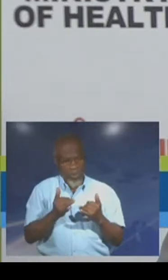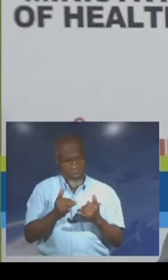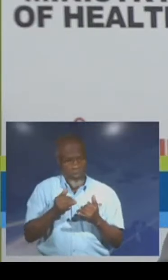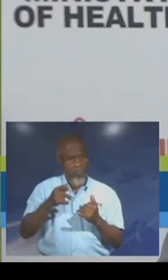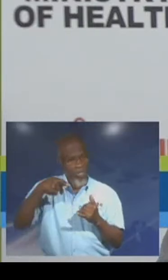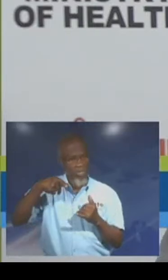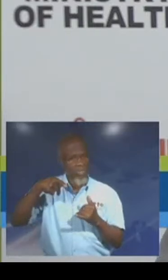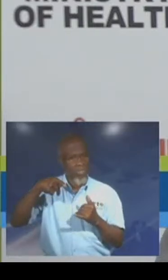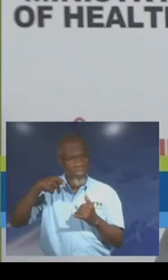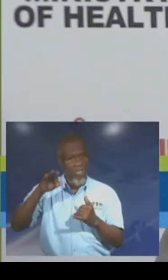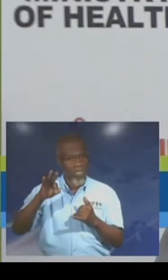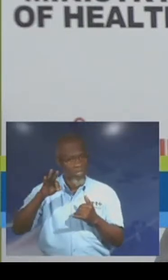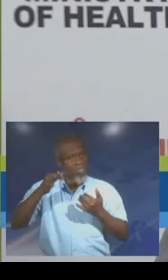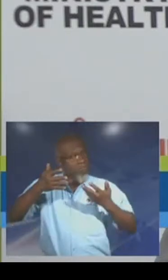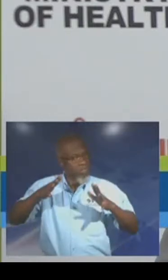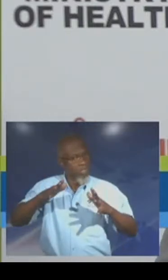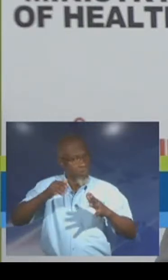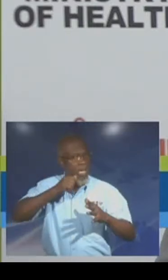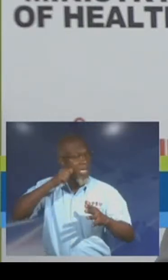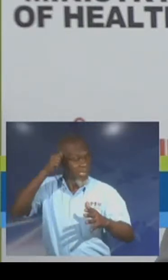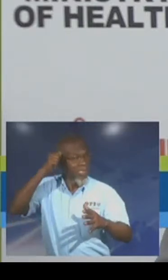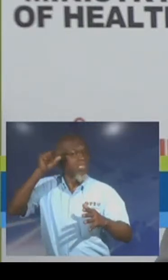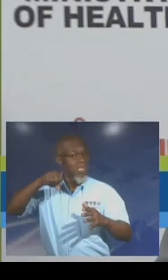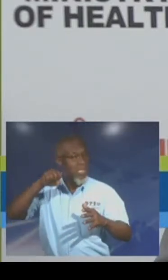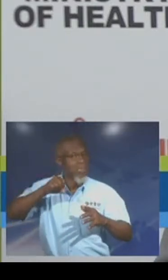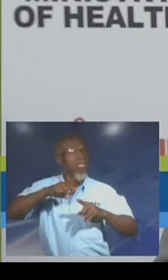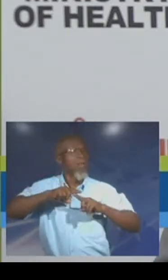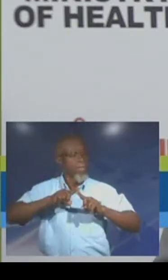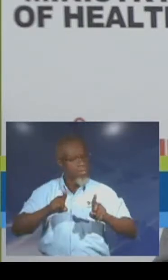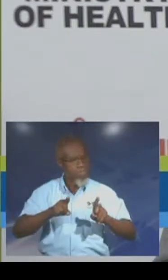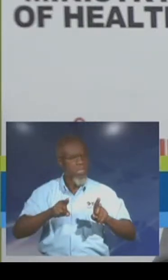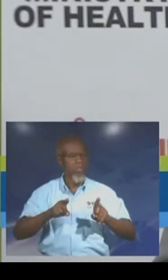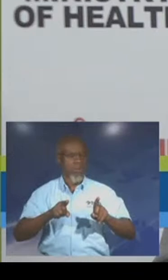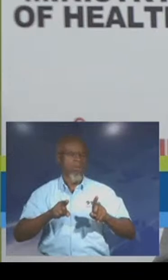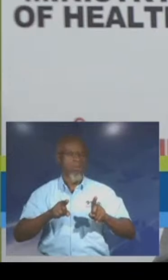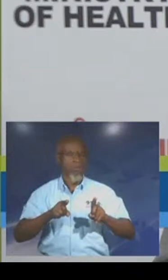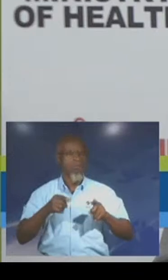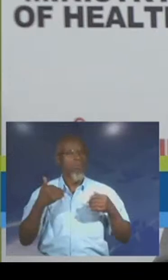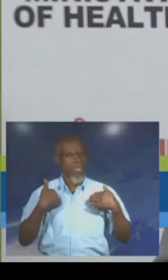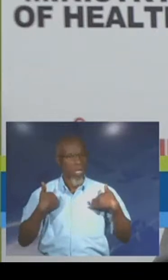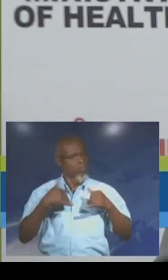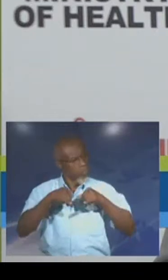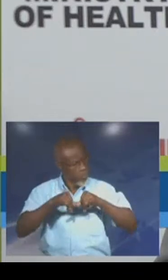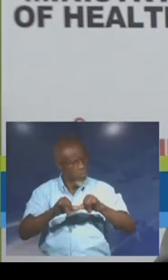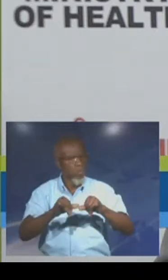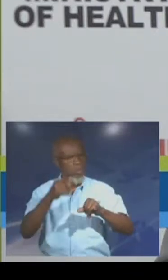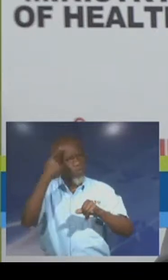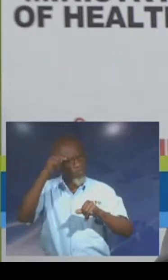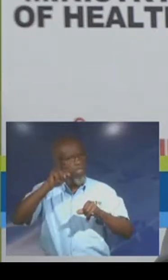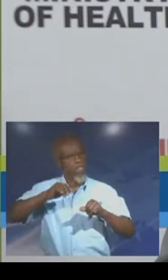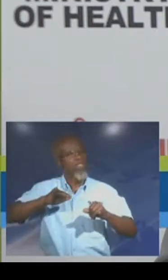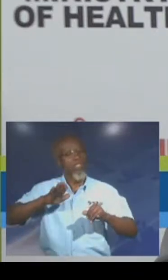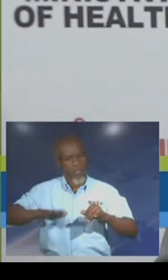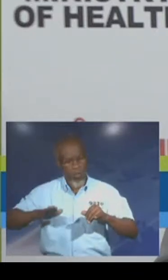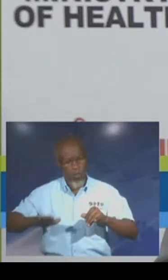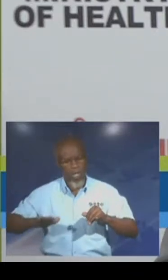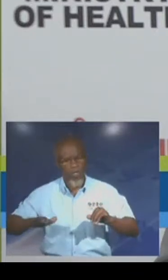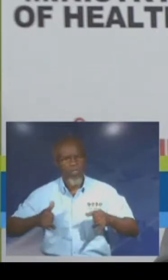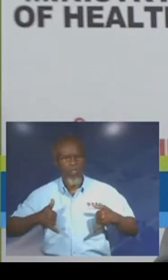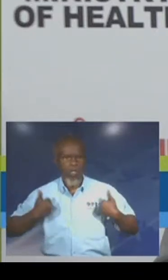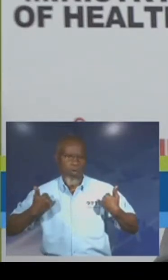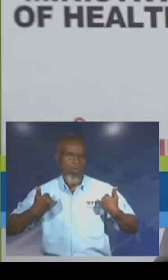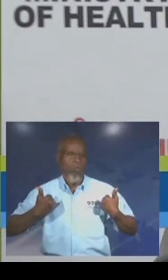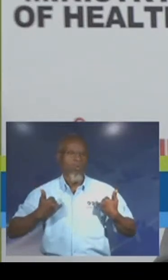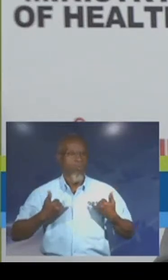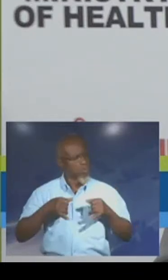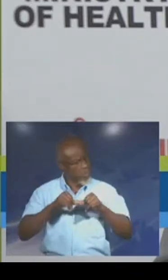vaccination program has come to an end as of June 30th, the Pfizer pediatric vaccination program